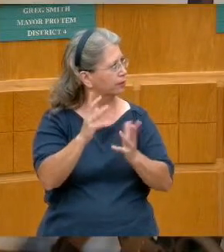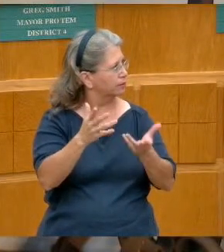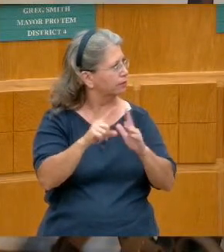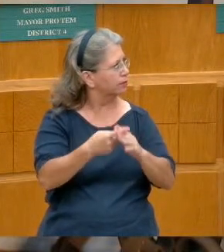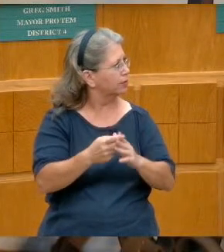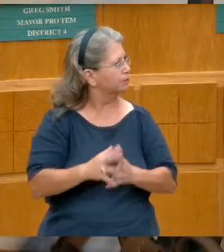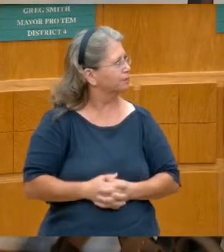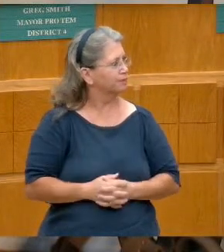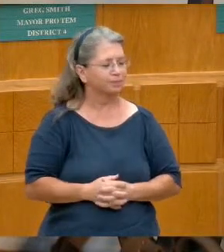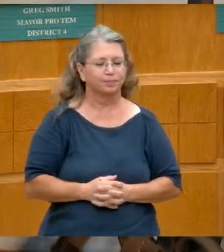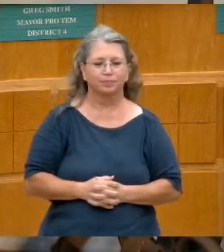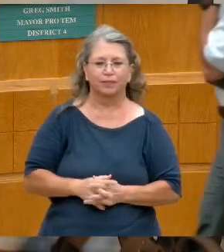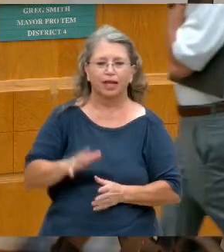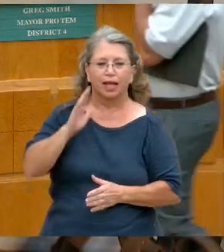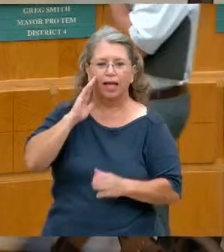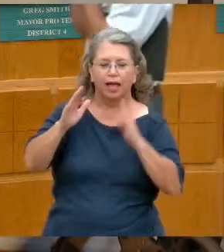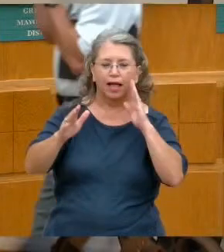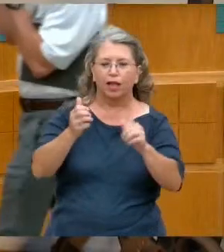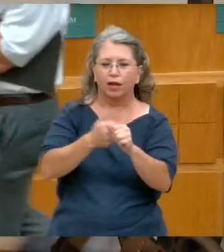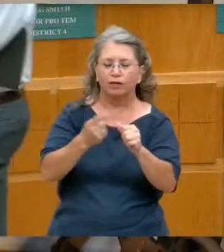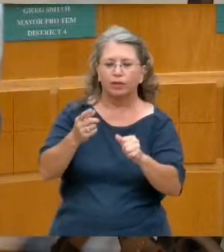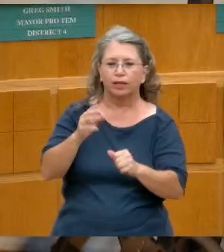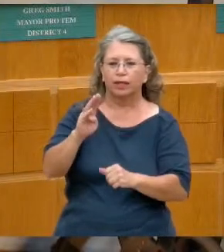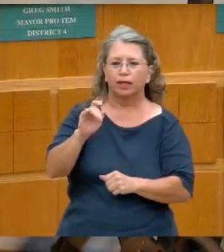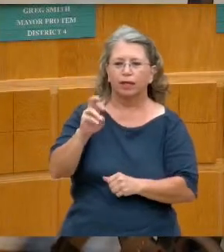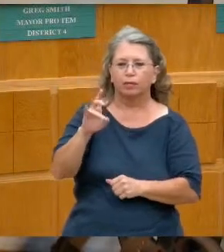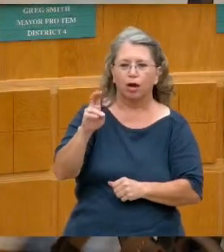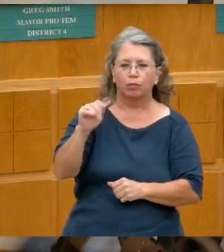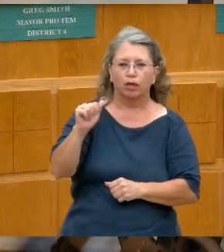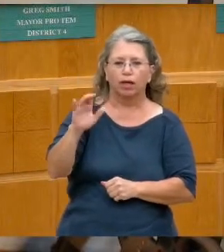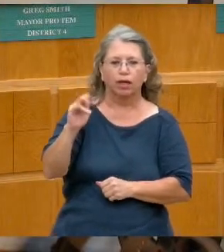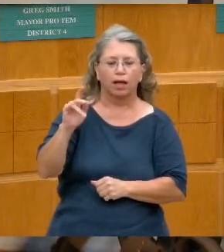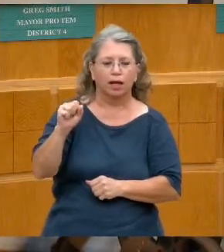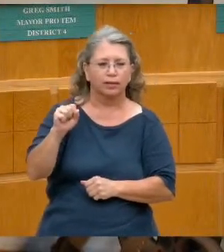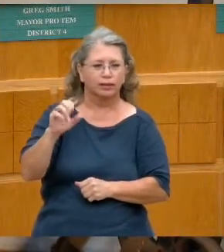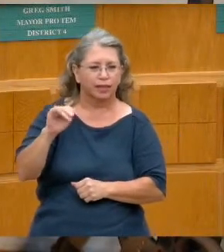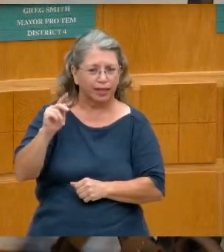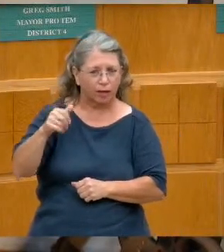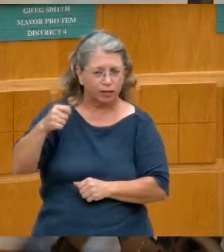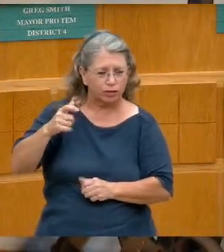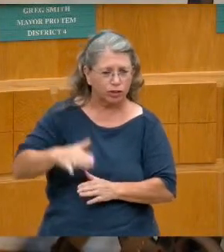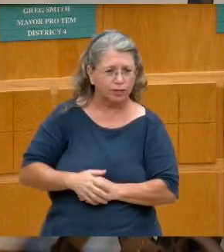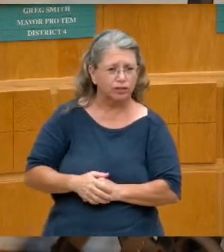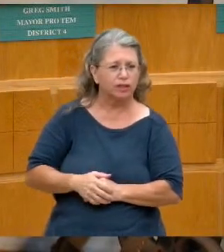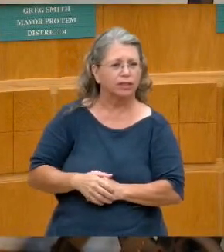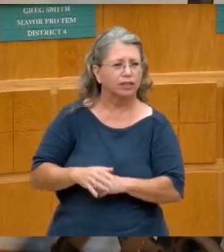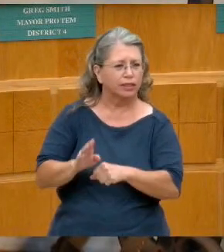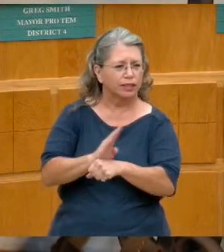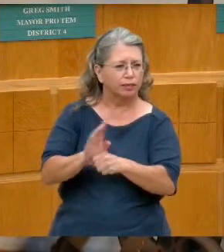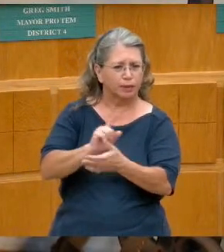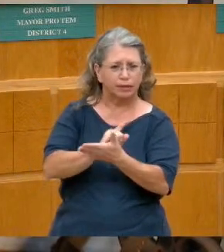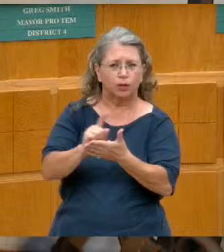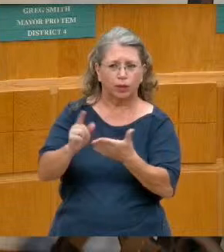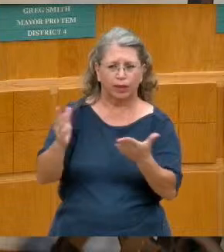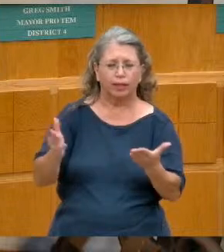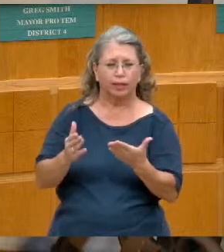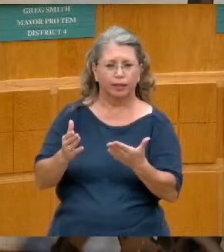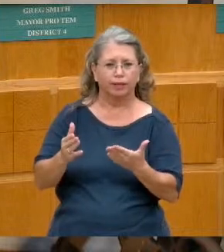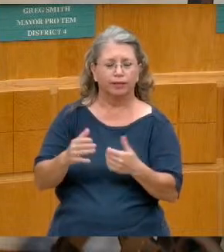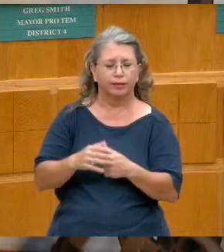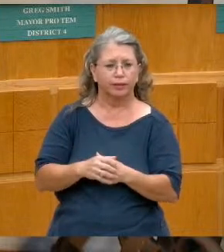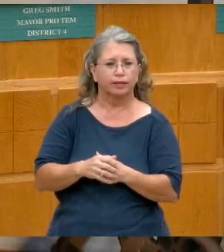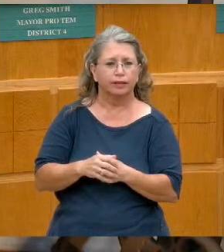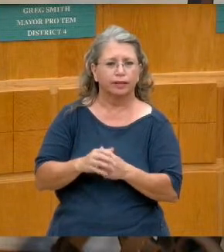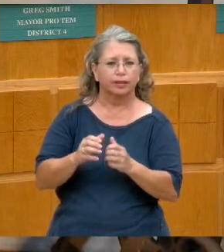Hello, everyone. Barbara Canales, Nueces County Judge. Well, it has been a very busy week here in Nueces County as the COVID-19